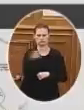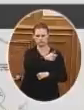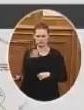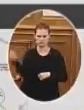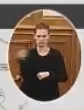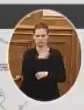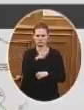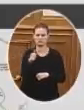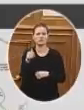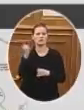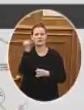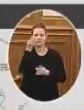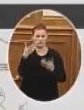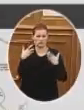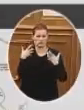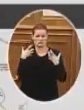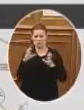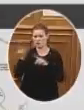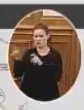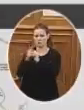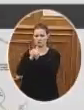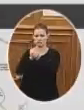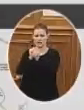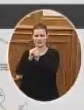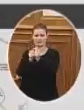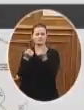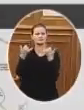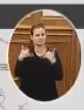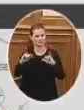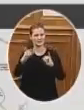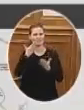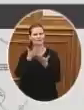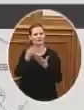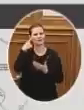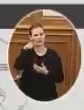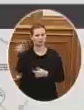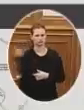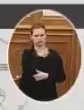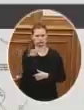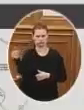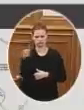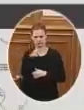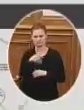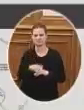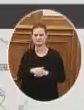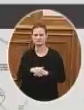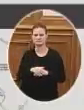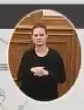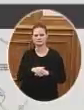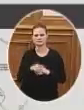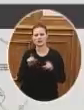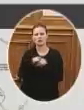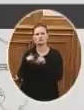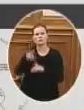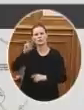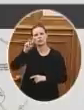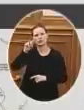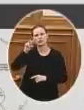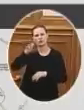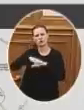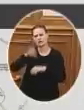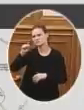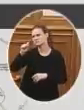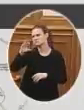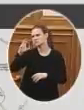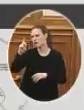the races. This is a wonderful amenity, we hope. The same with the 30 Stockton. That line connects Caltrain, BART, Union